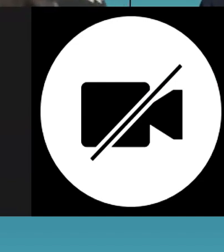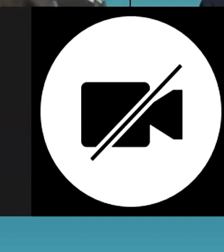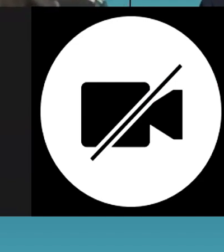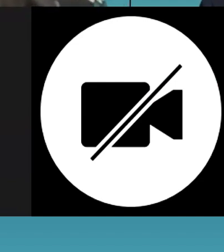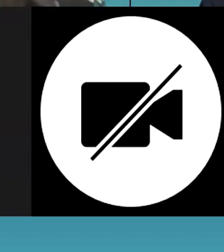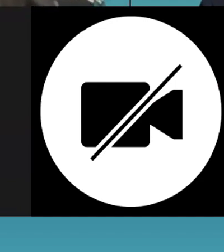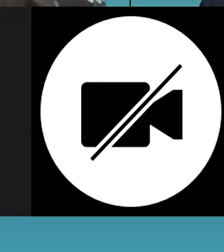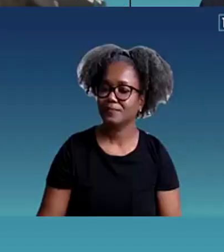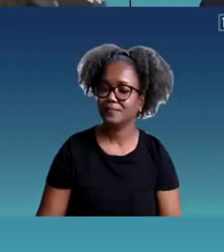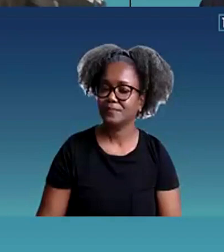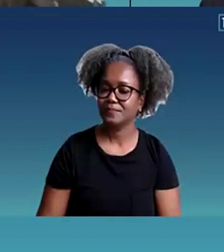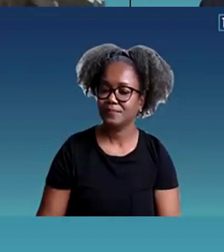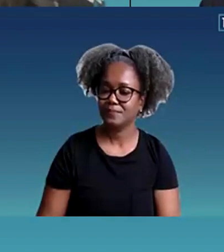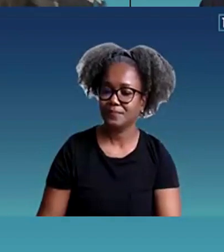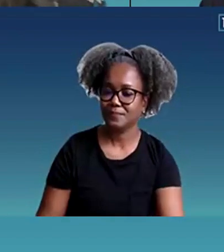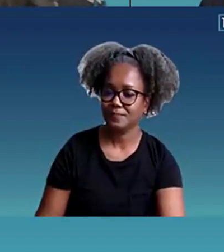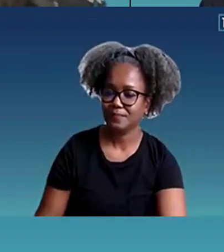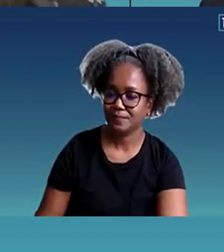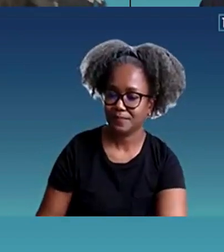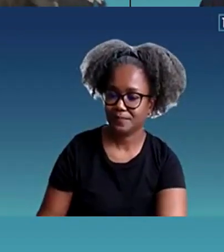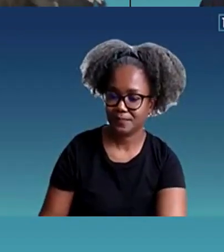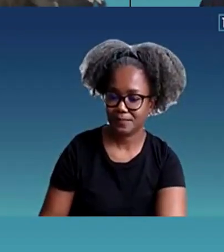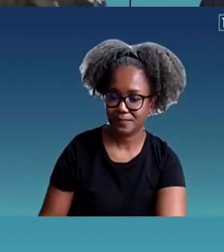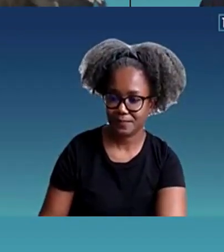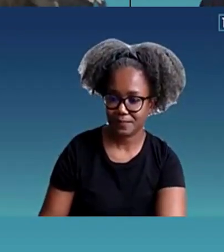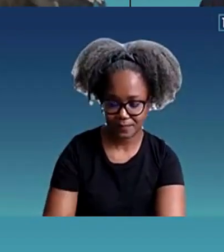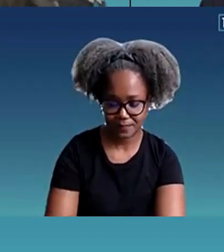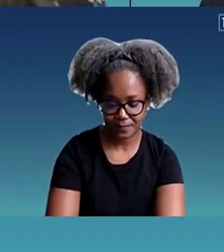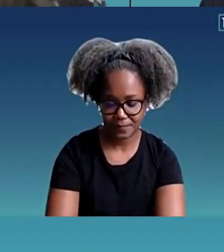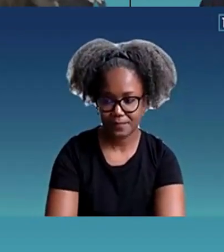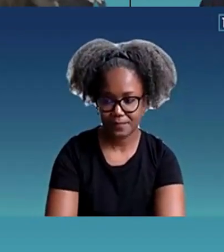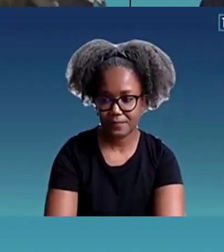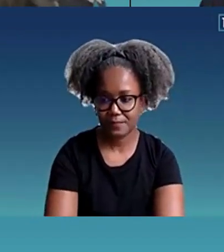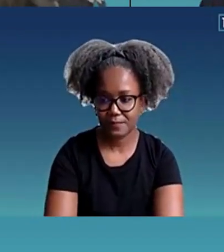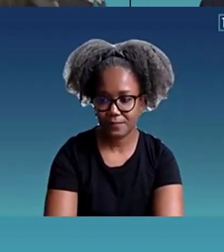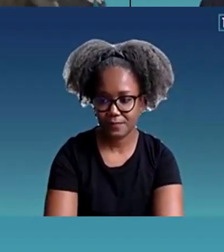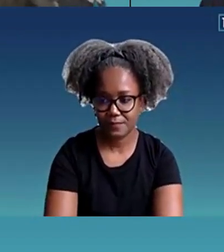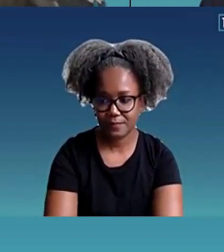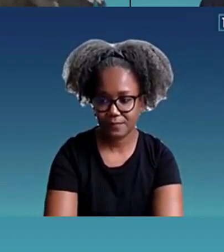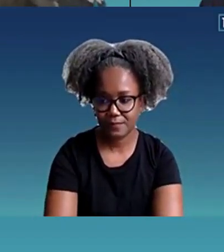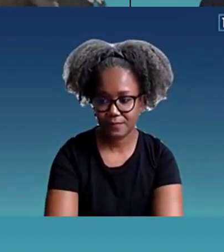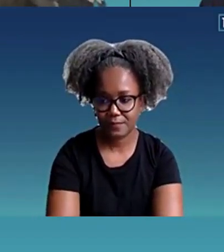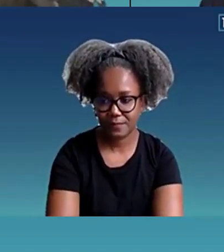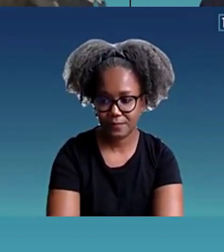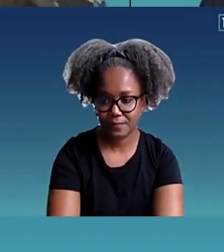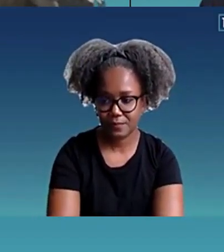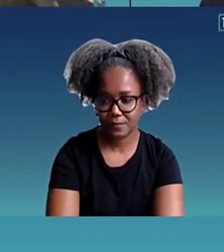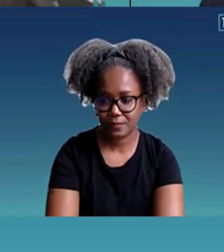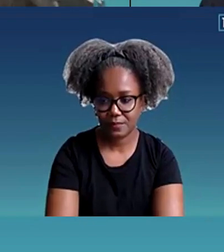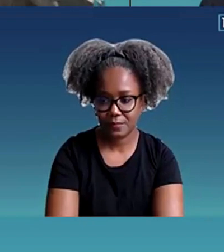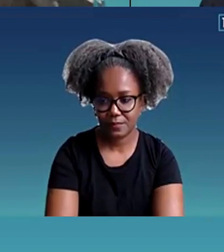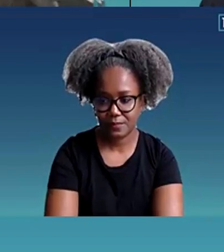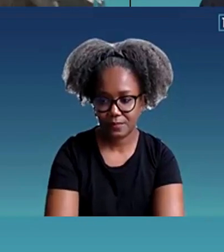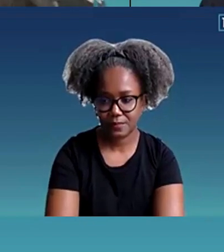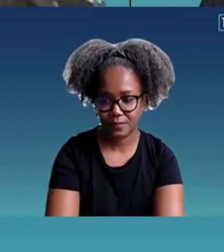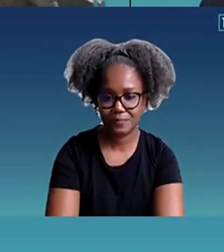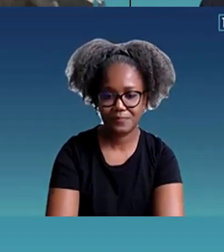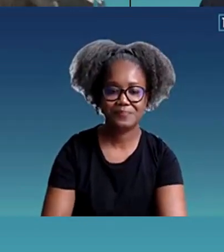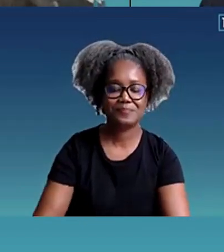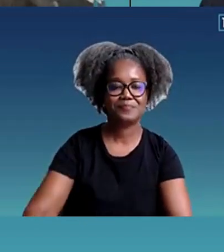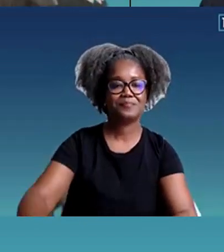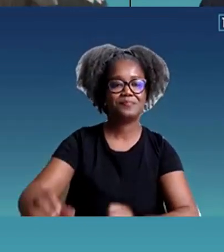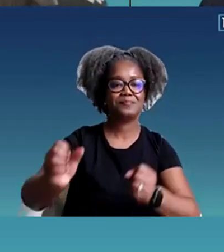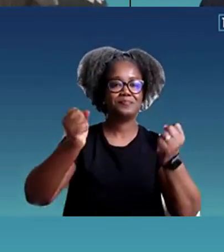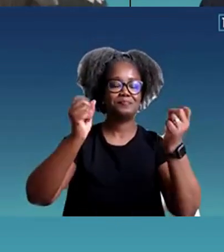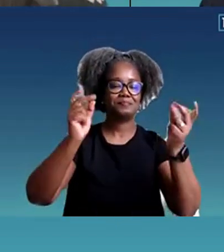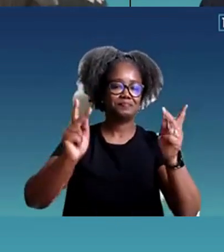with that. But on the other hand, many people don't use digital well, don't use apps well.